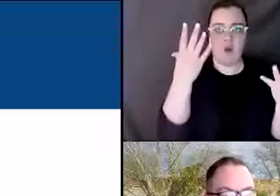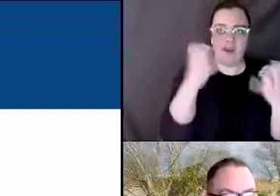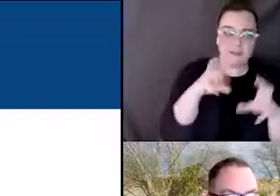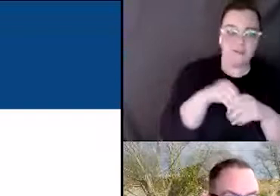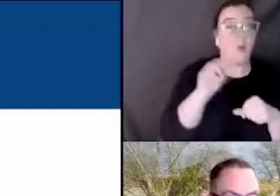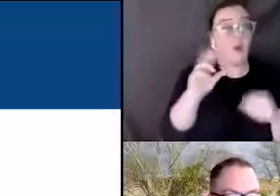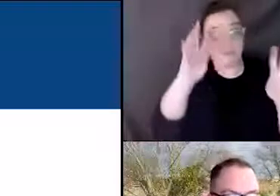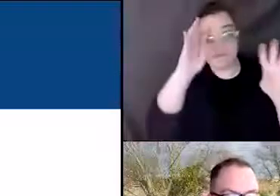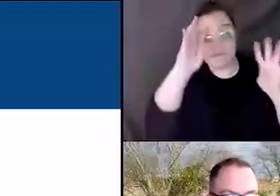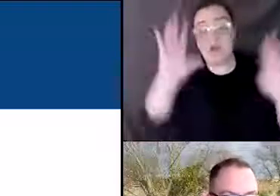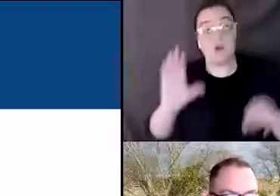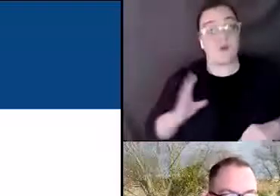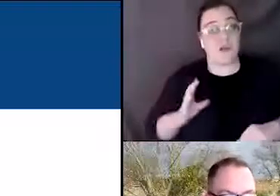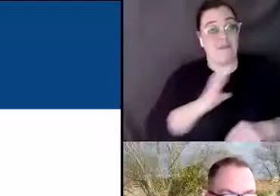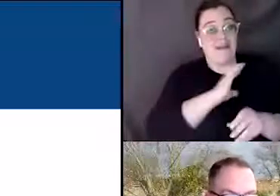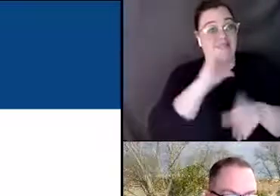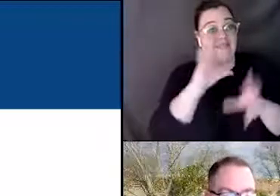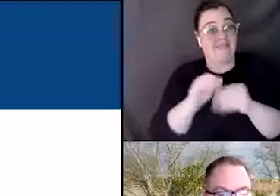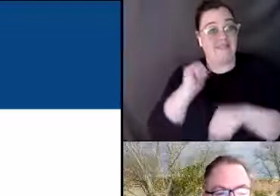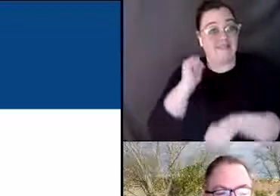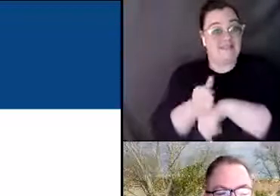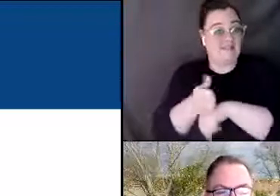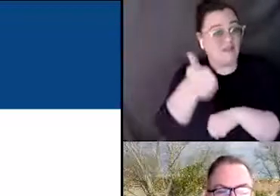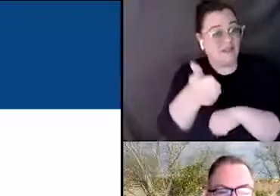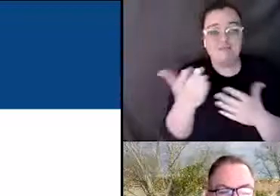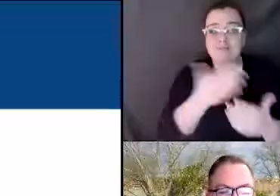different sector, reach out through the